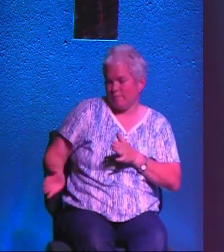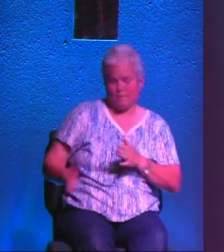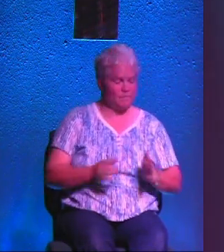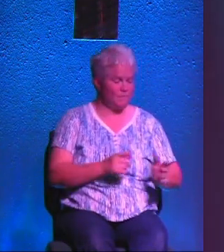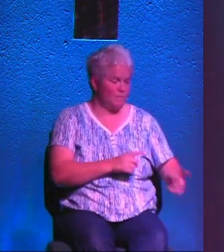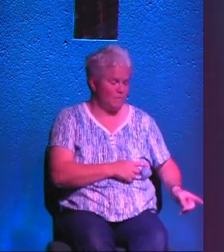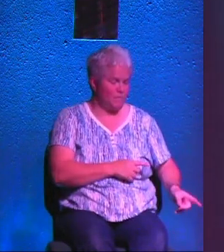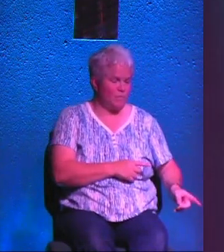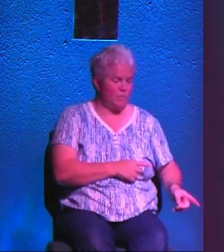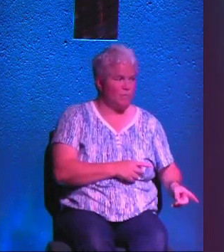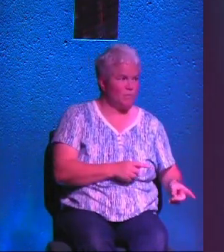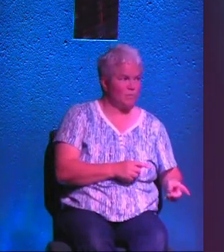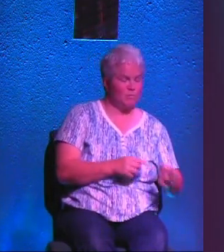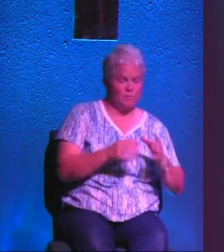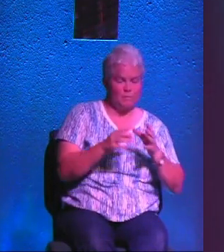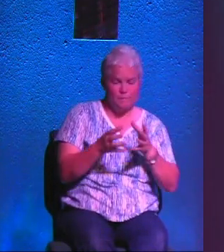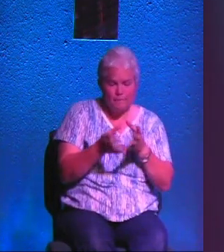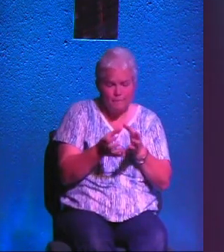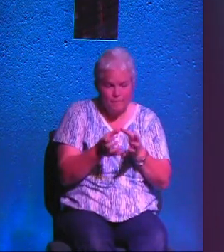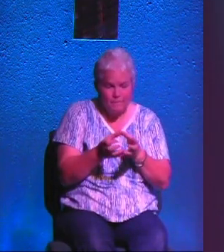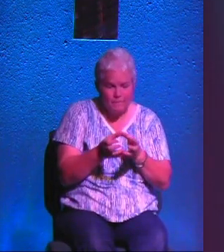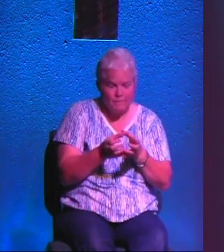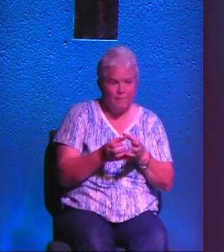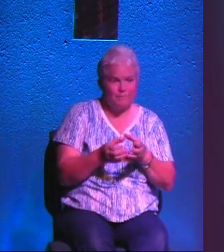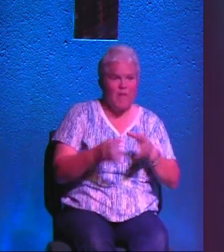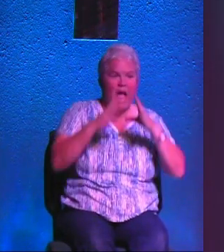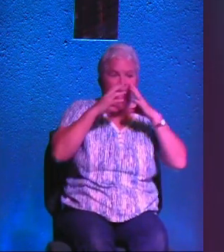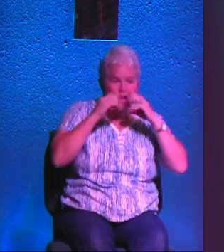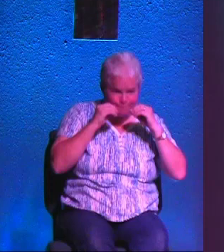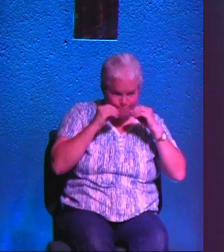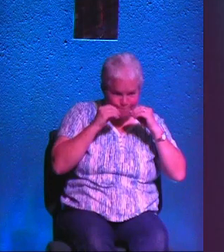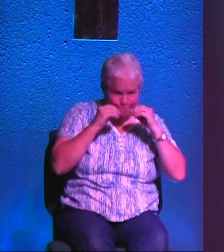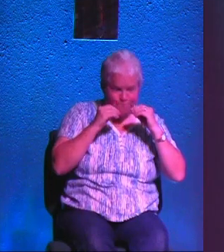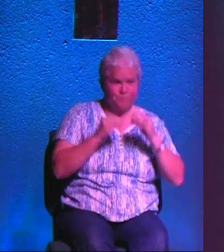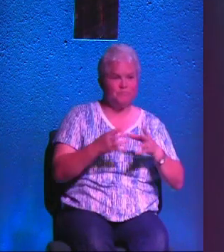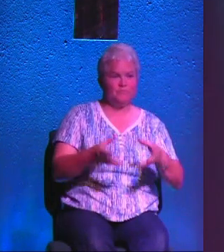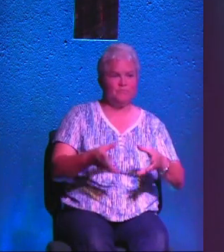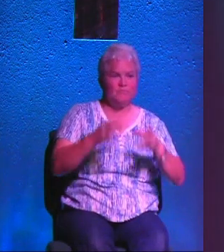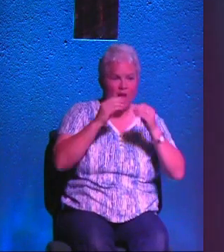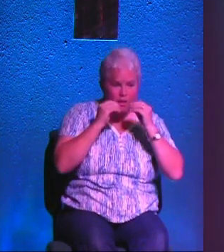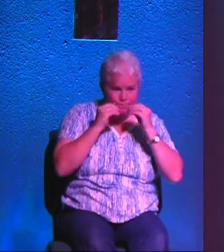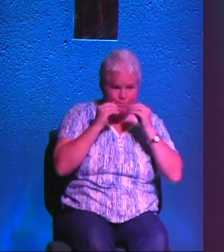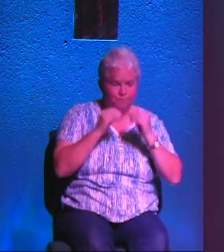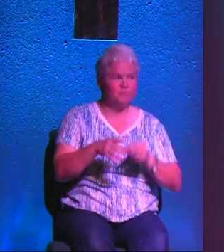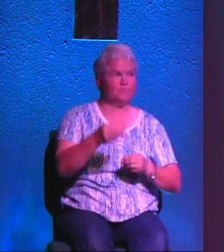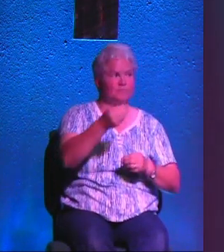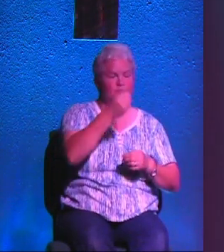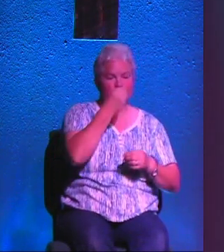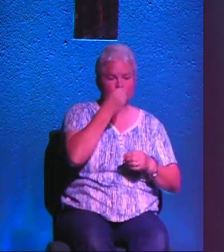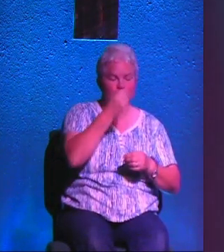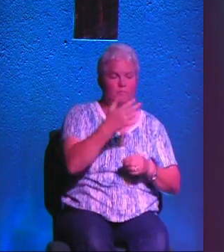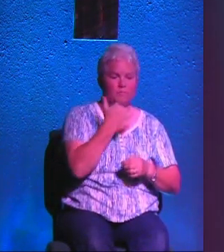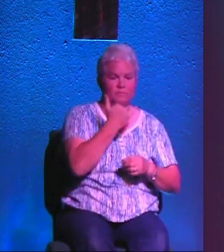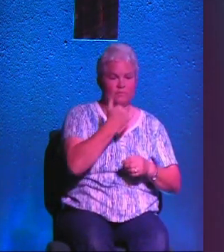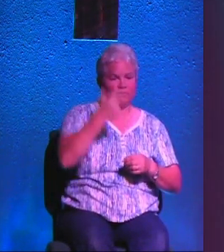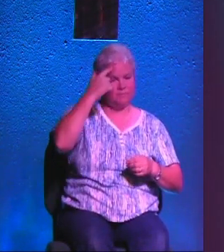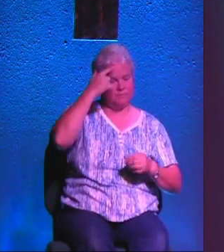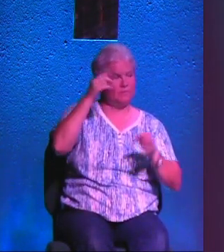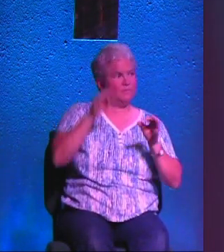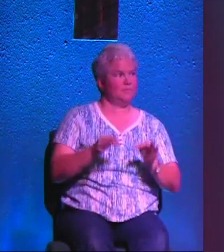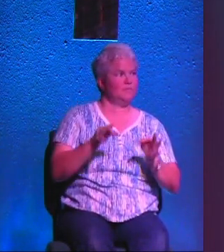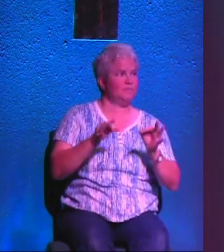from everyone else around. But even then, it's not the food that makes you make the wrong